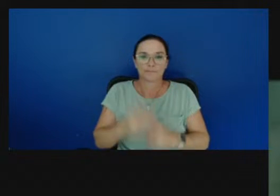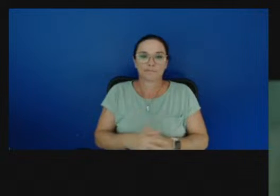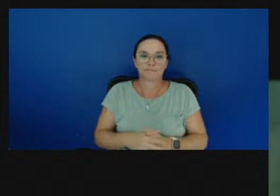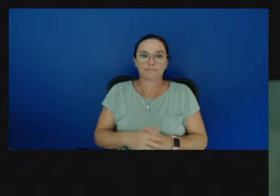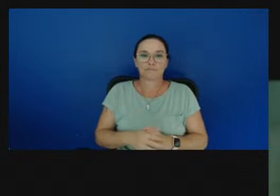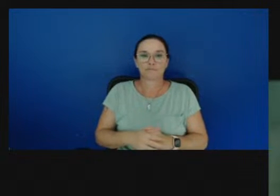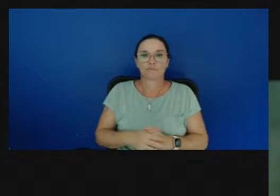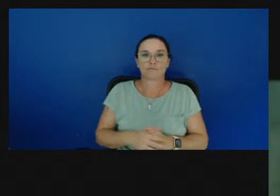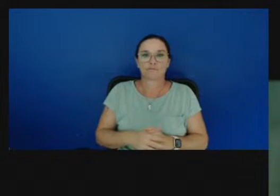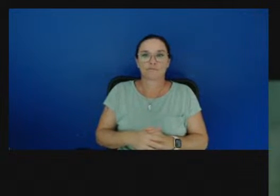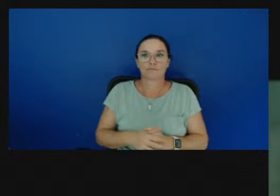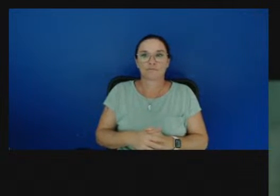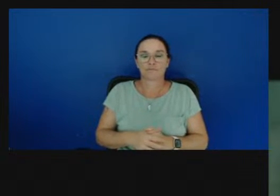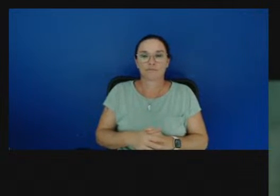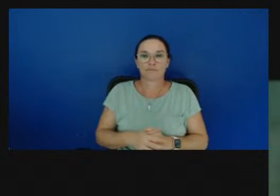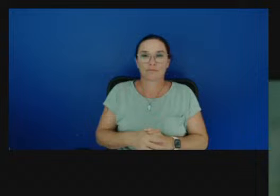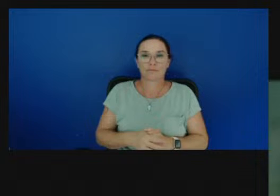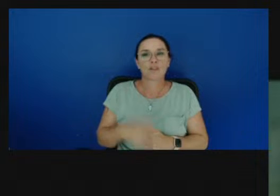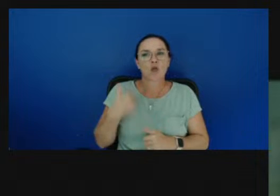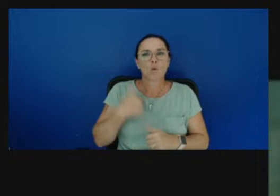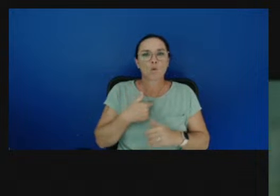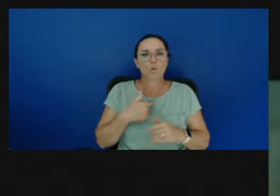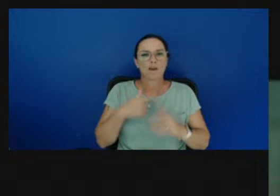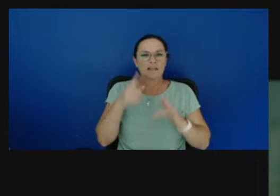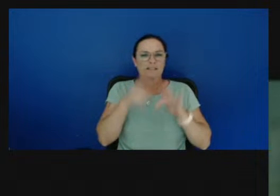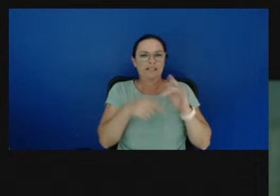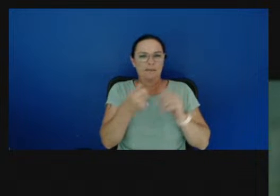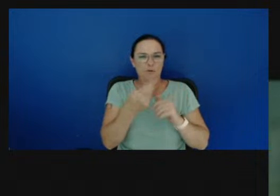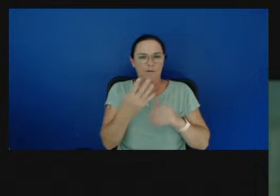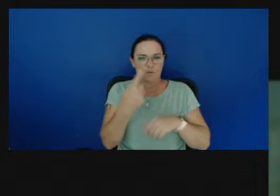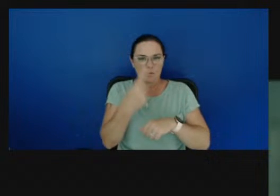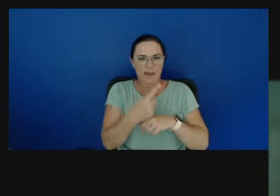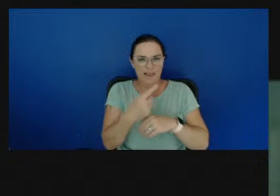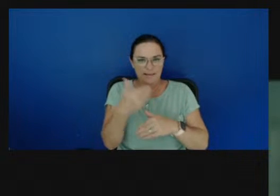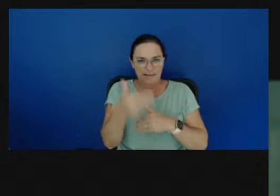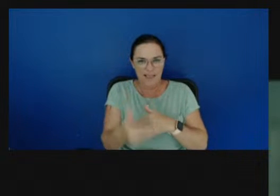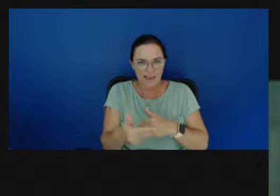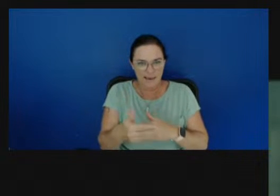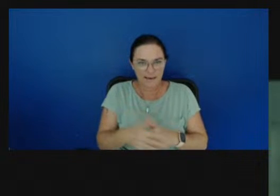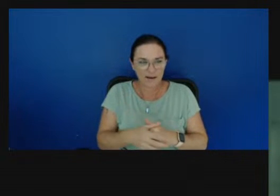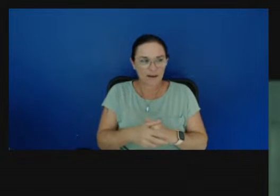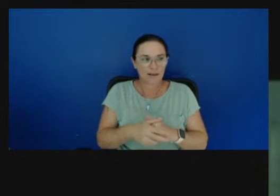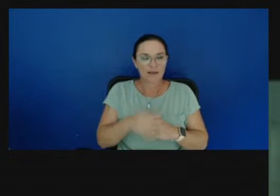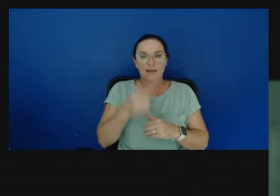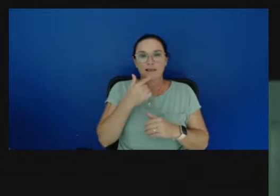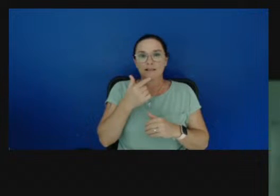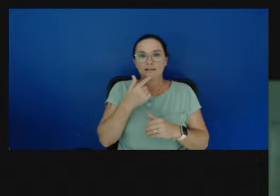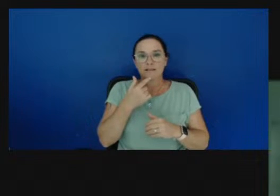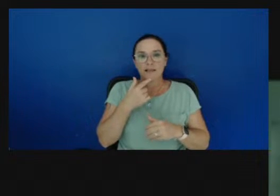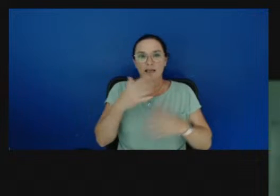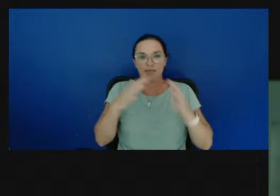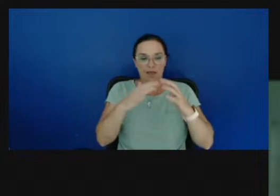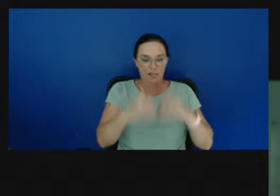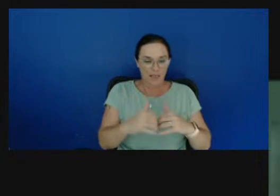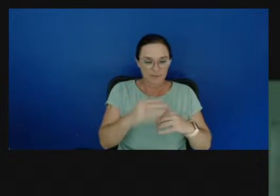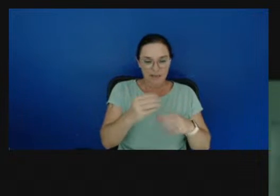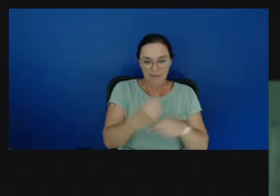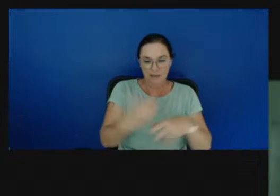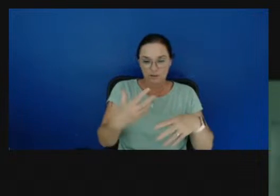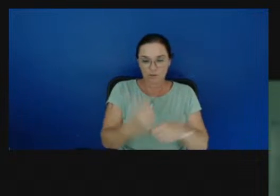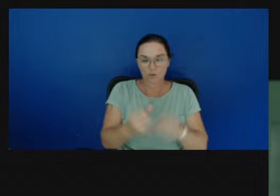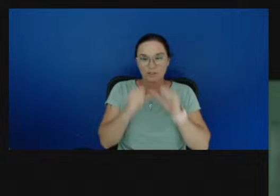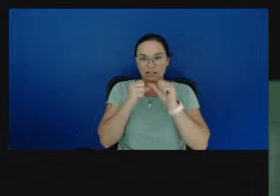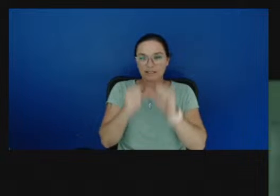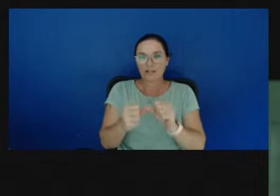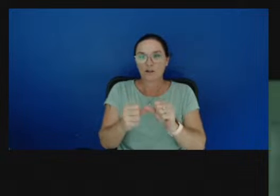In the interest of time, we're going to skip ahead a few days. Suffice to say that the collapse and explosions at Halemaumau continued